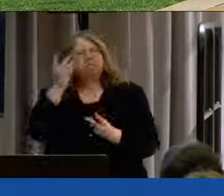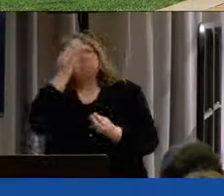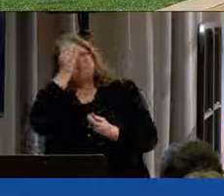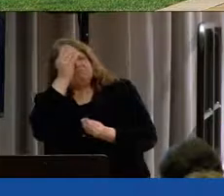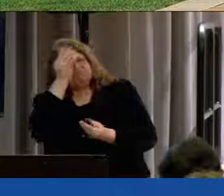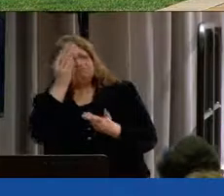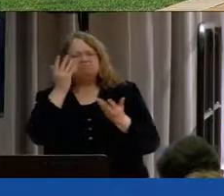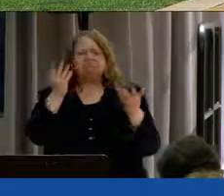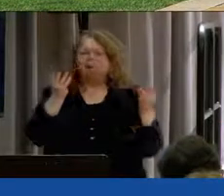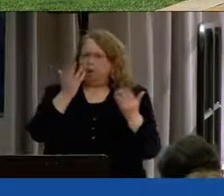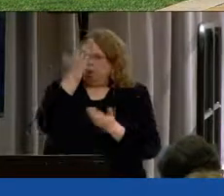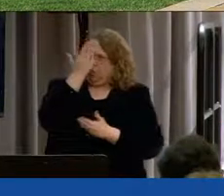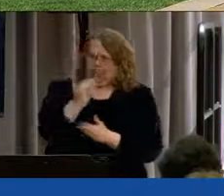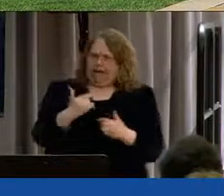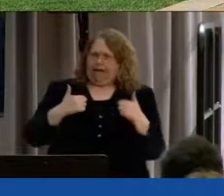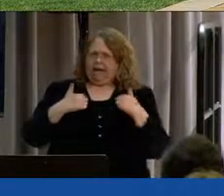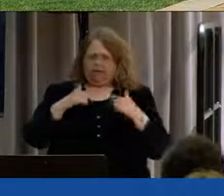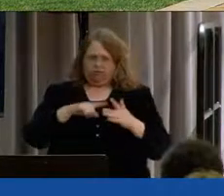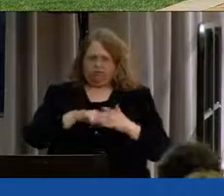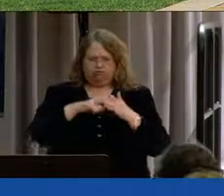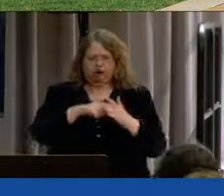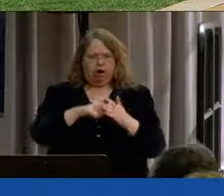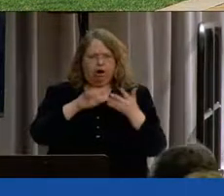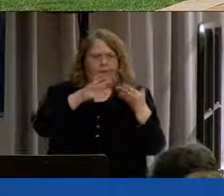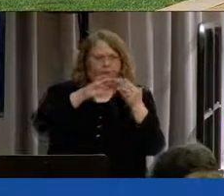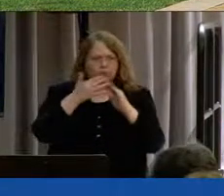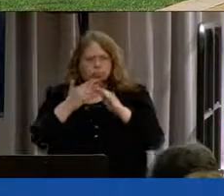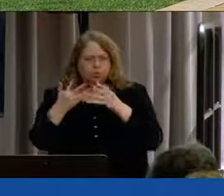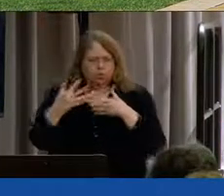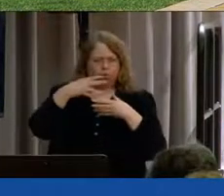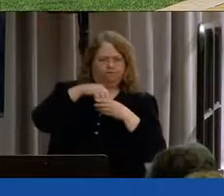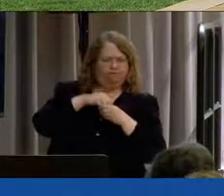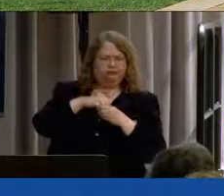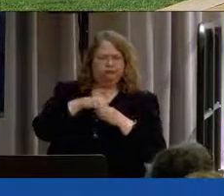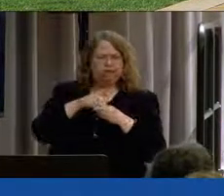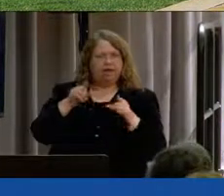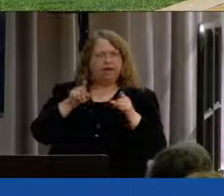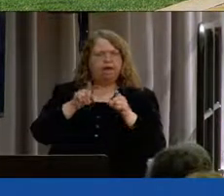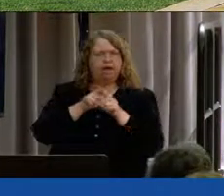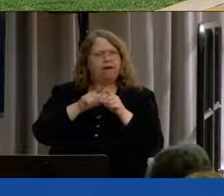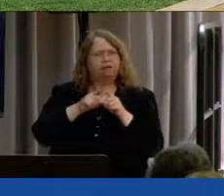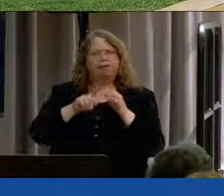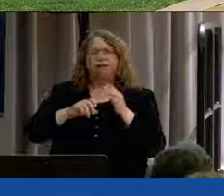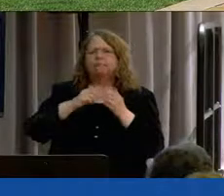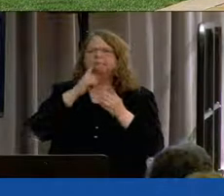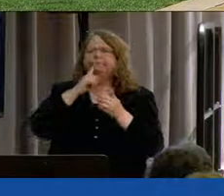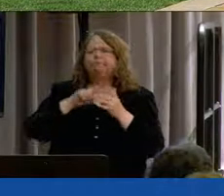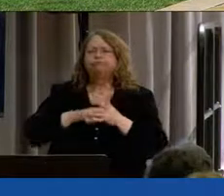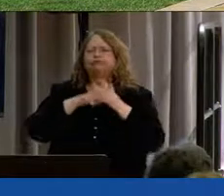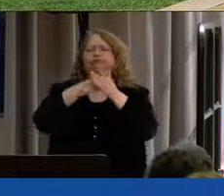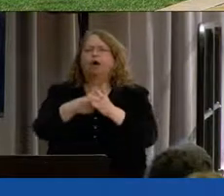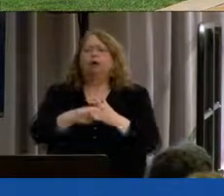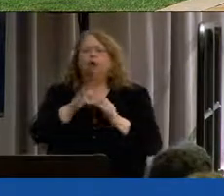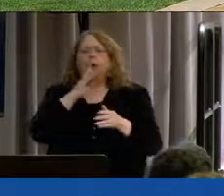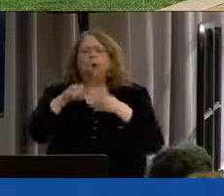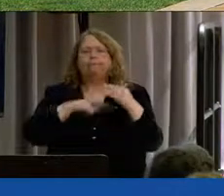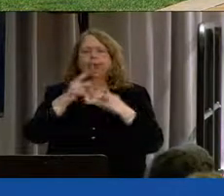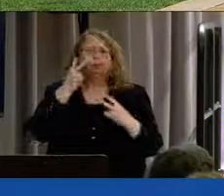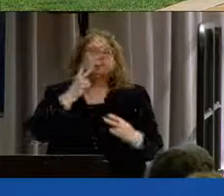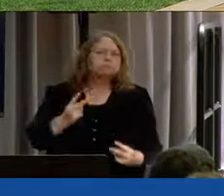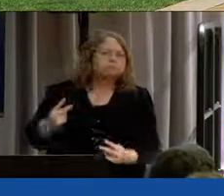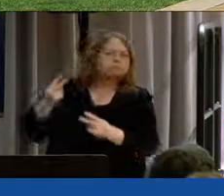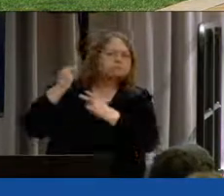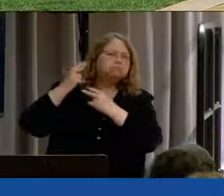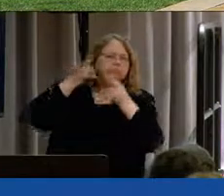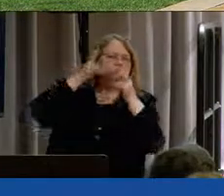about why would I begin with community engagement as the foundation for talking about commemorations? And